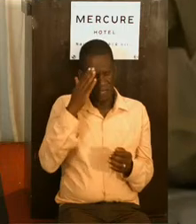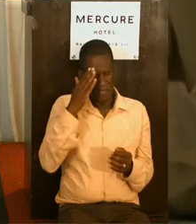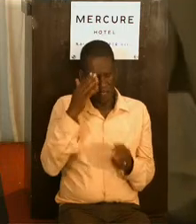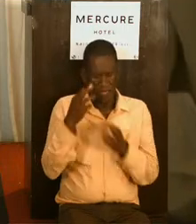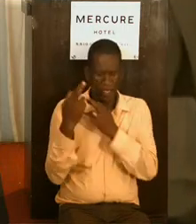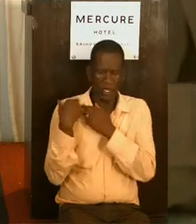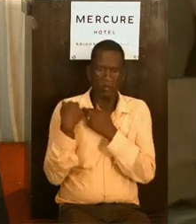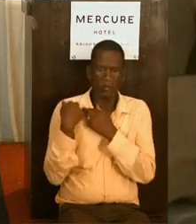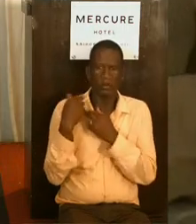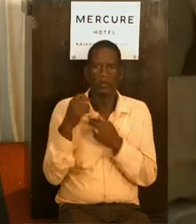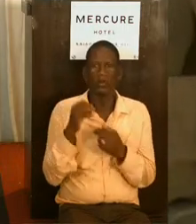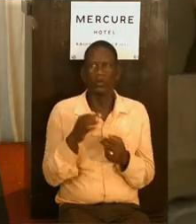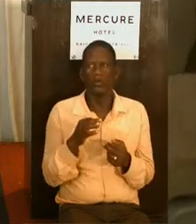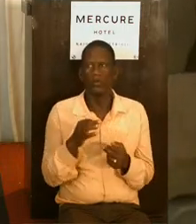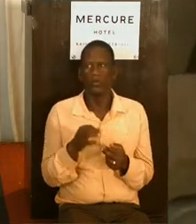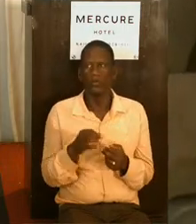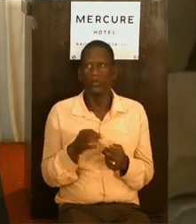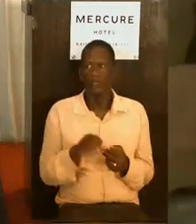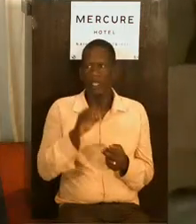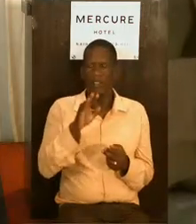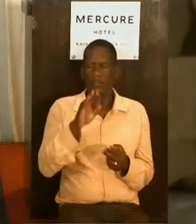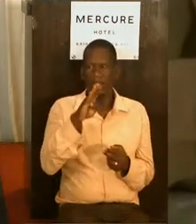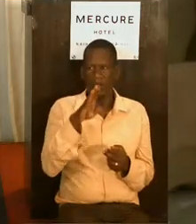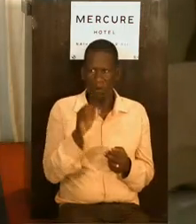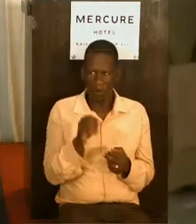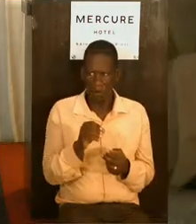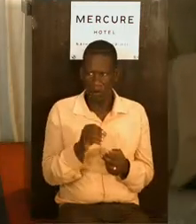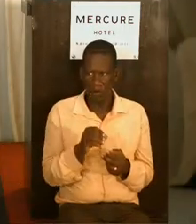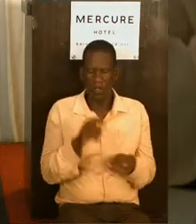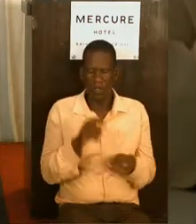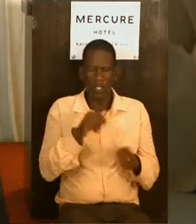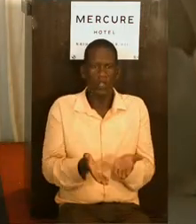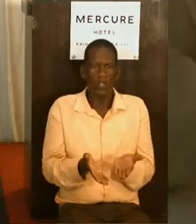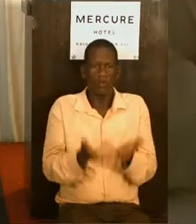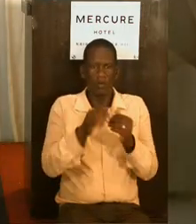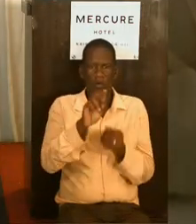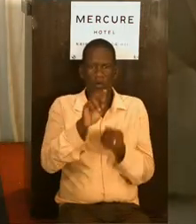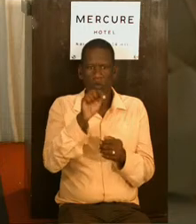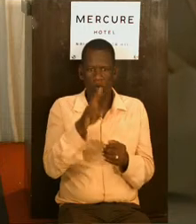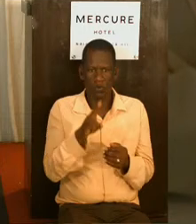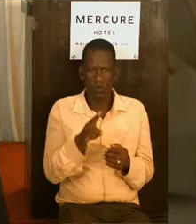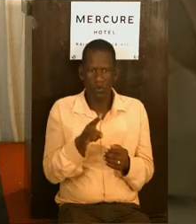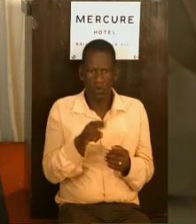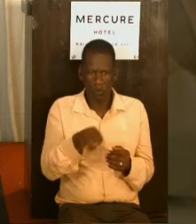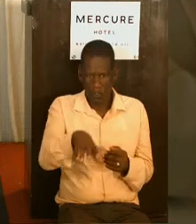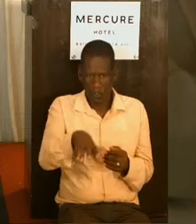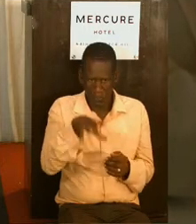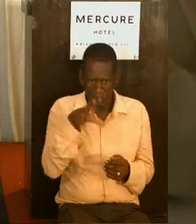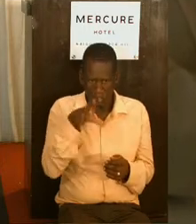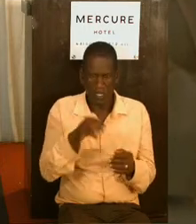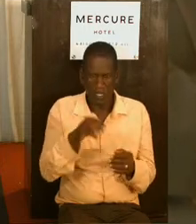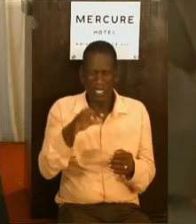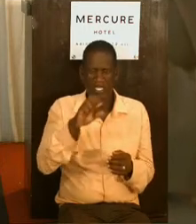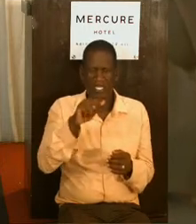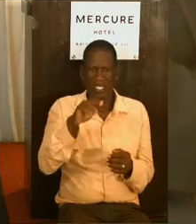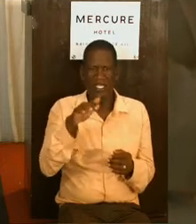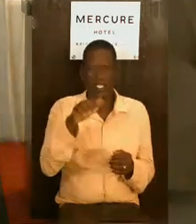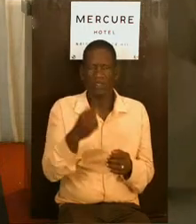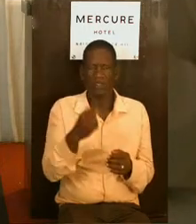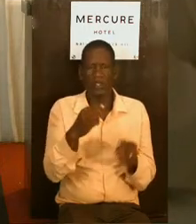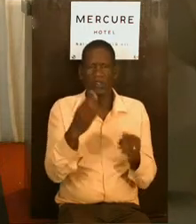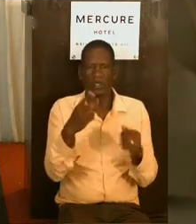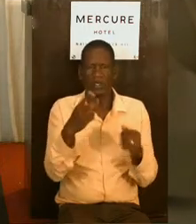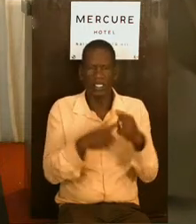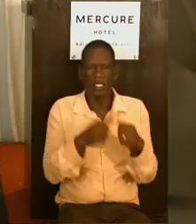role of of the FBO in promoting Auto is found in Genesis 1 26